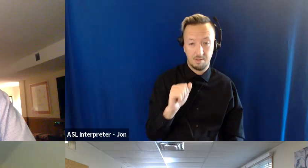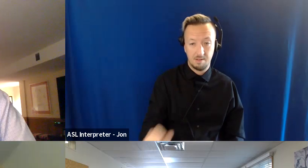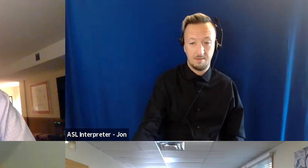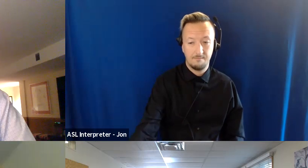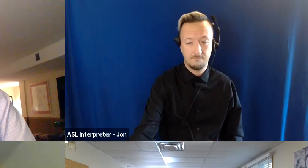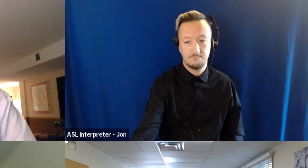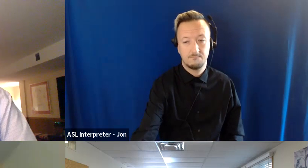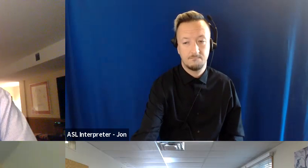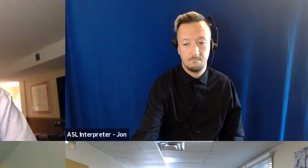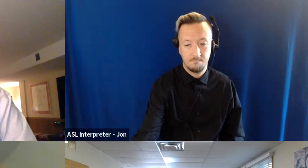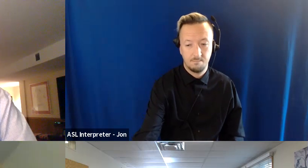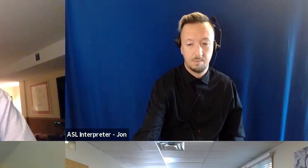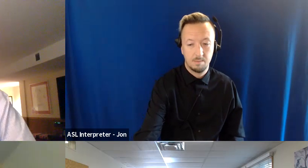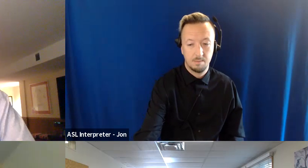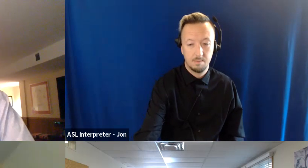Springs, Colorado.